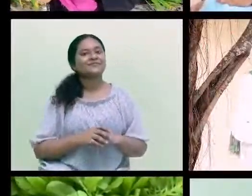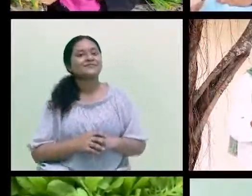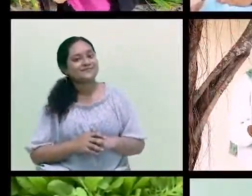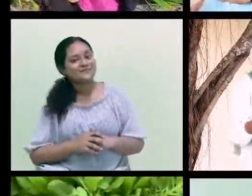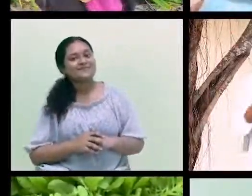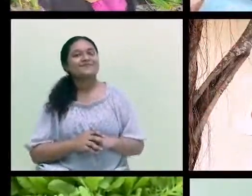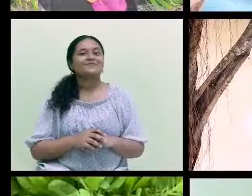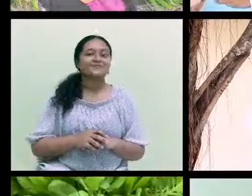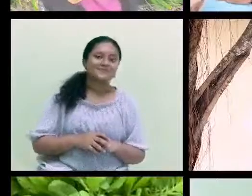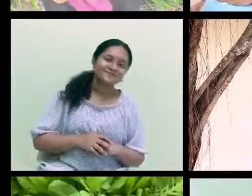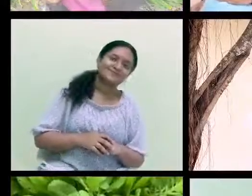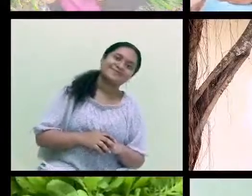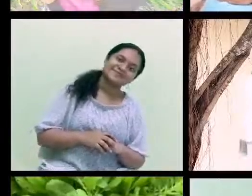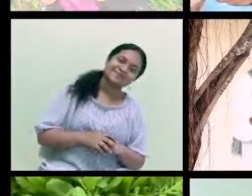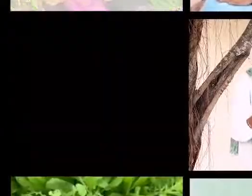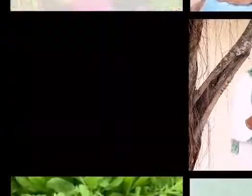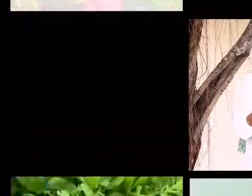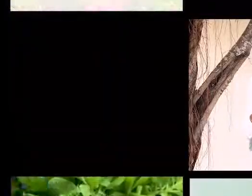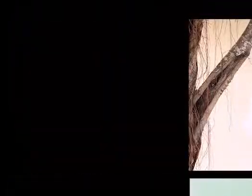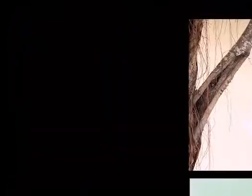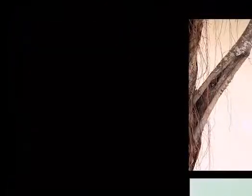Be happy now.